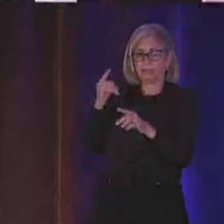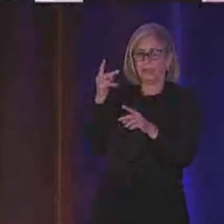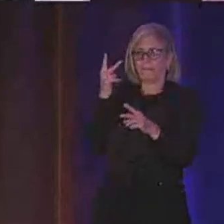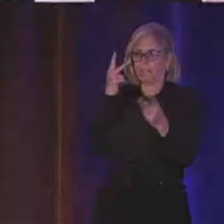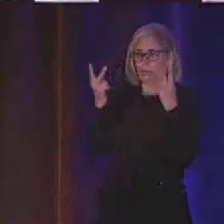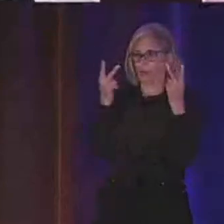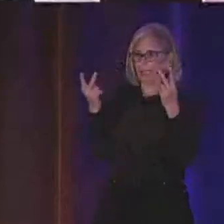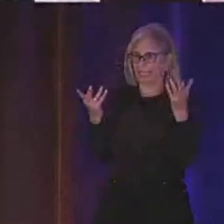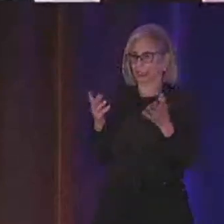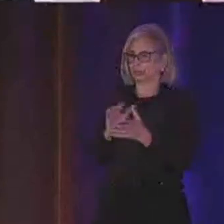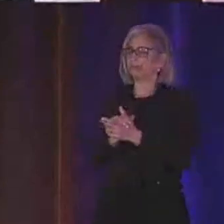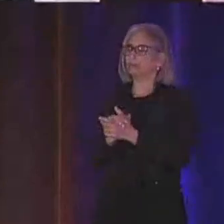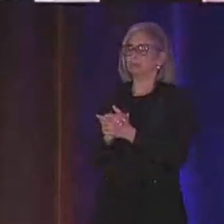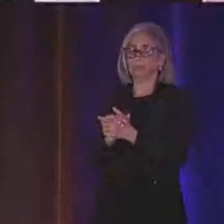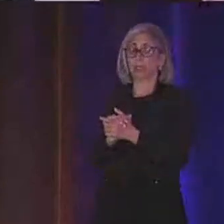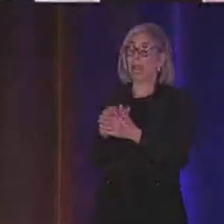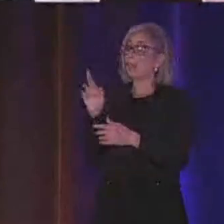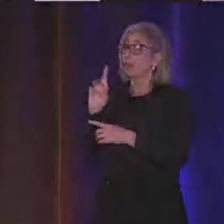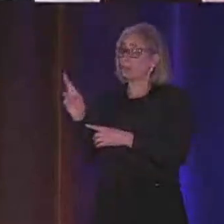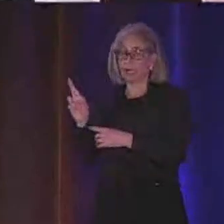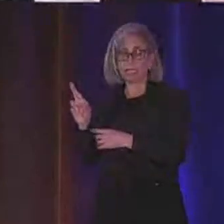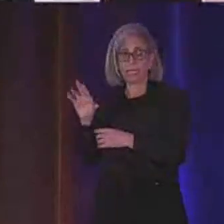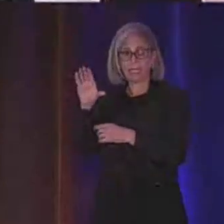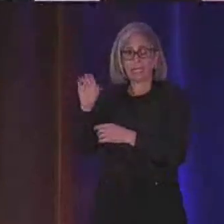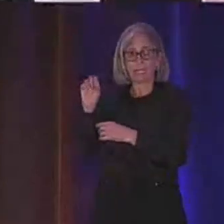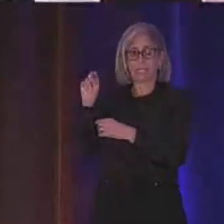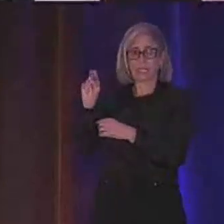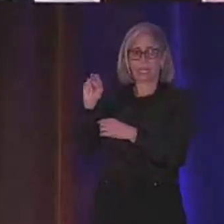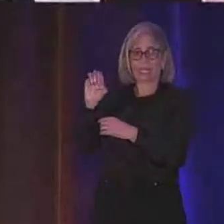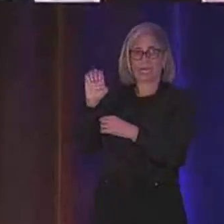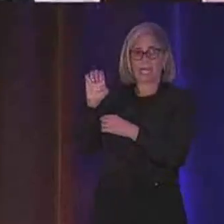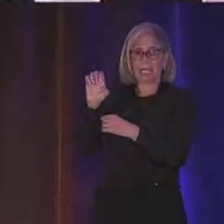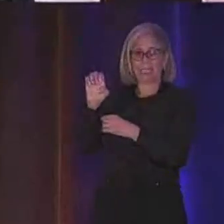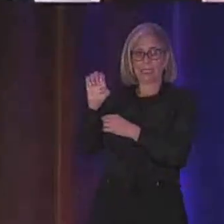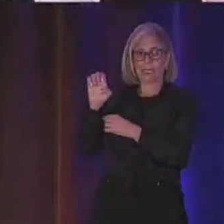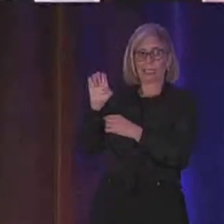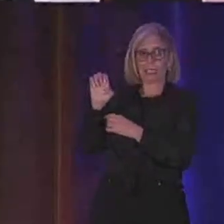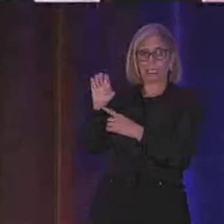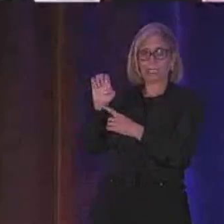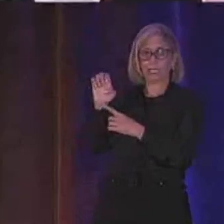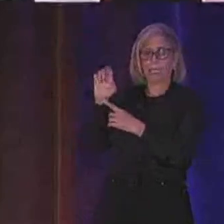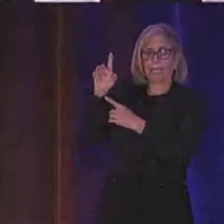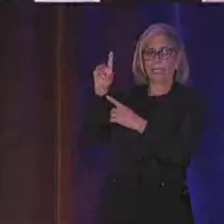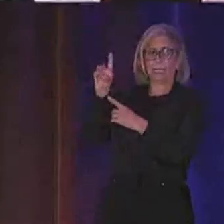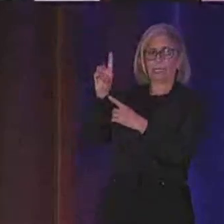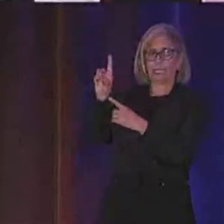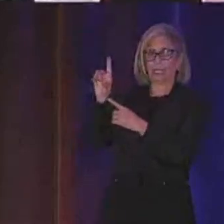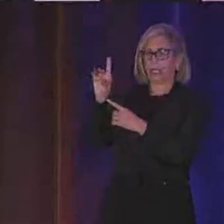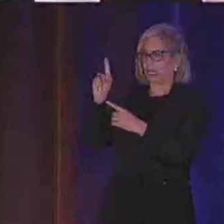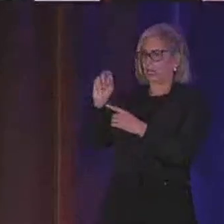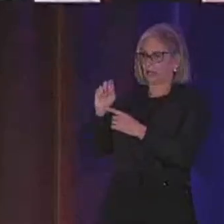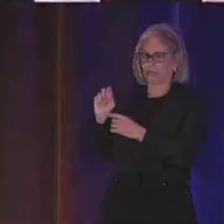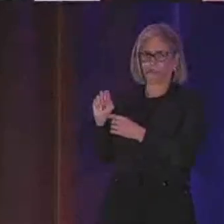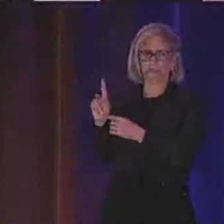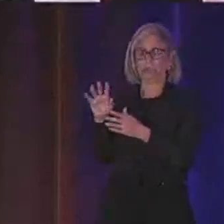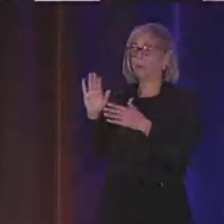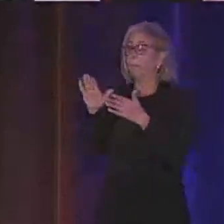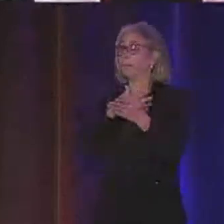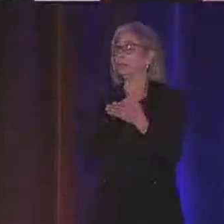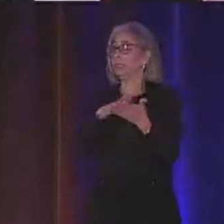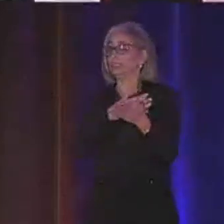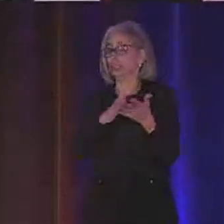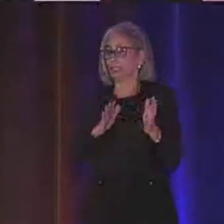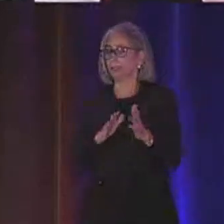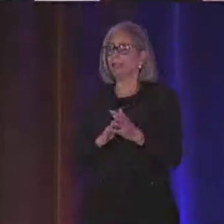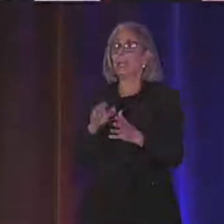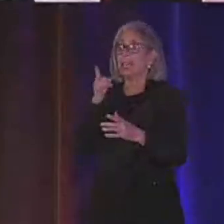And then finally, we have Carney on the right, Carney Klers. Carney is a data visualization designer and musician. This